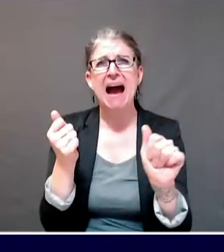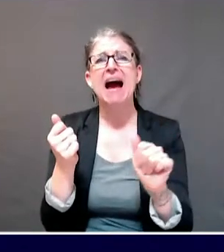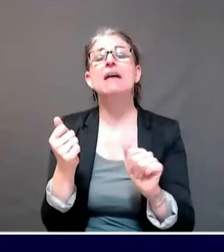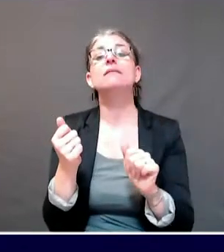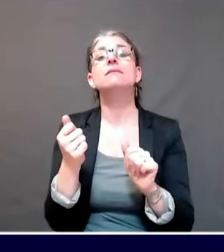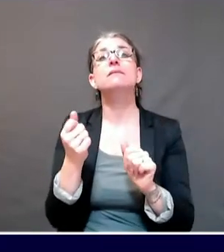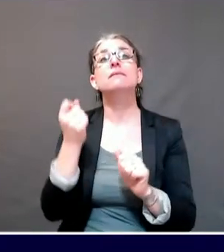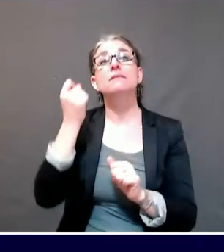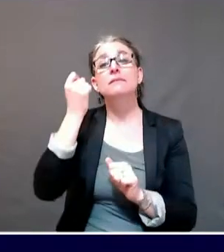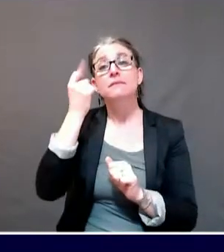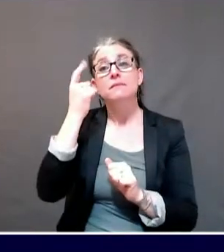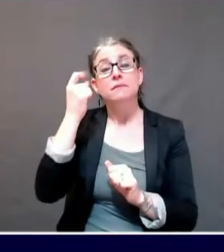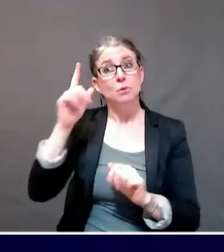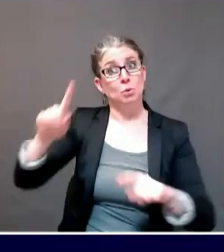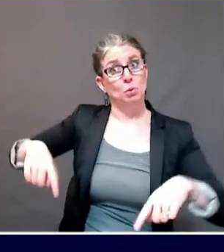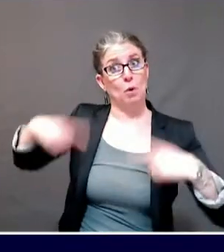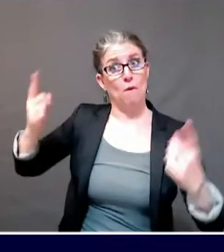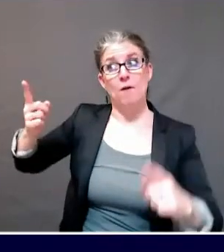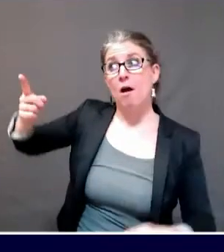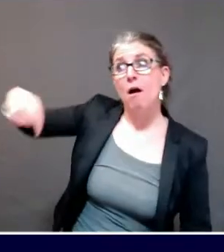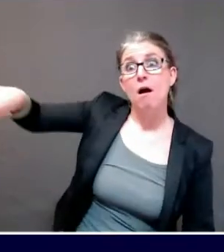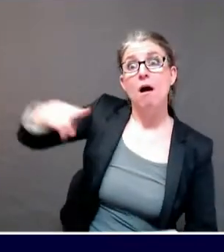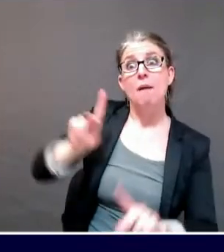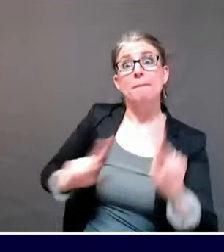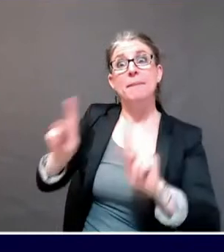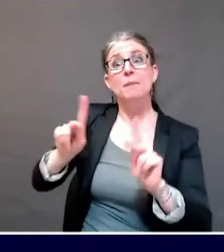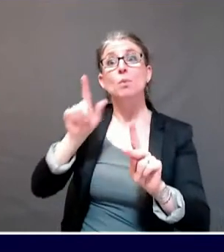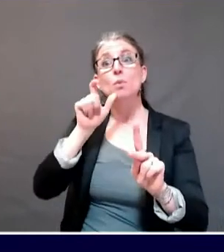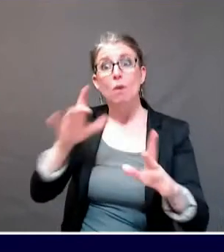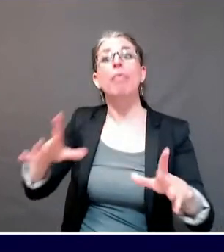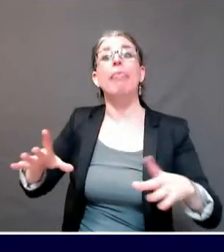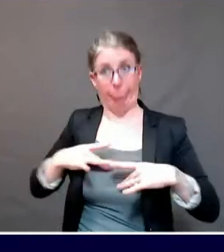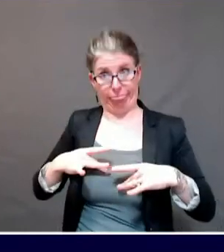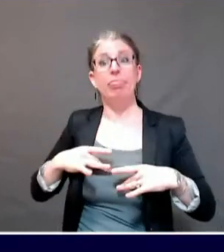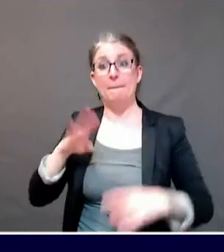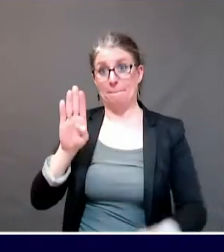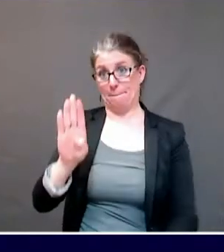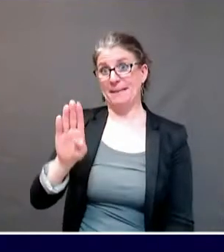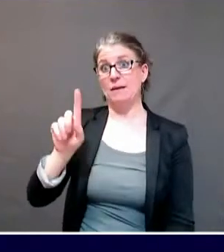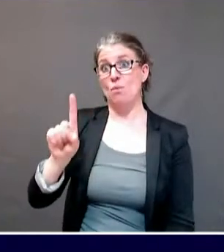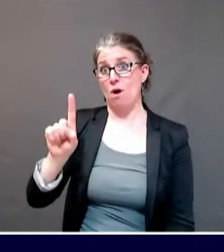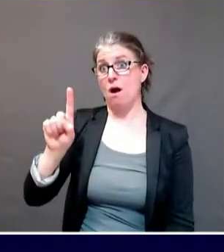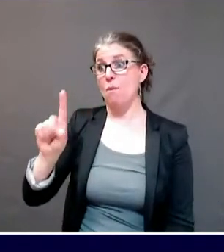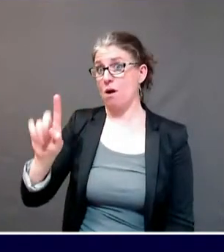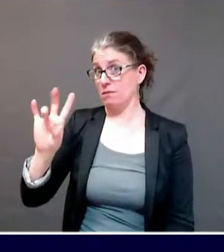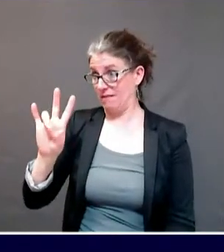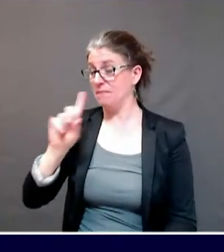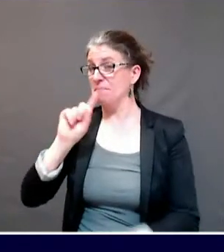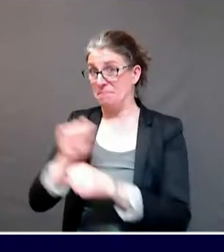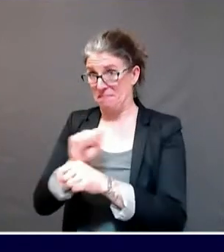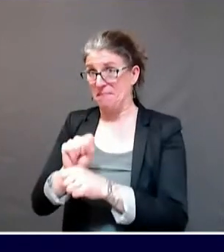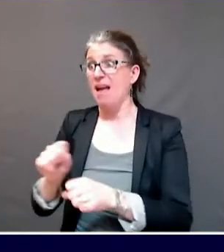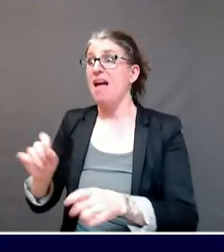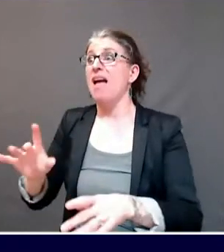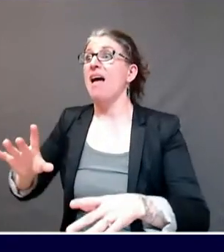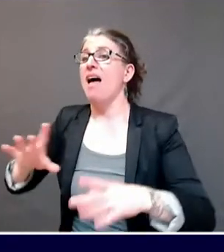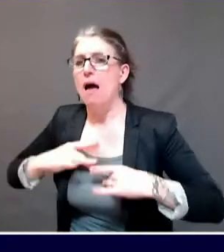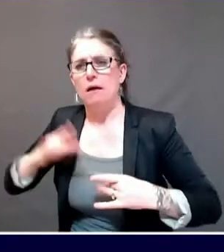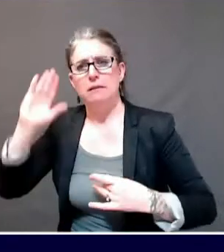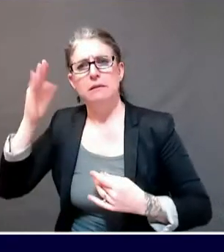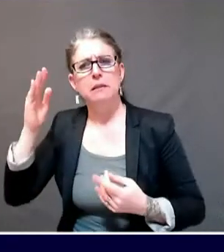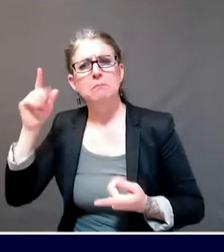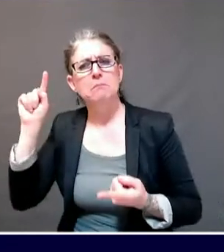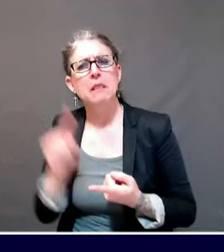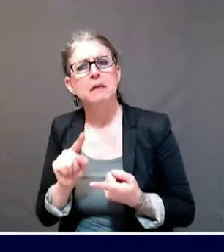are currently circulating. In addition, it's also likely that the vaccines that we currently have and